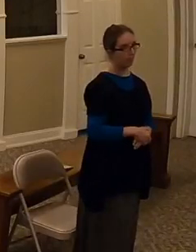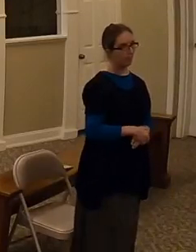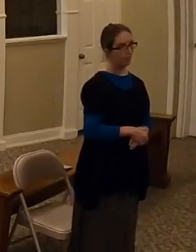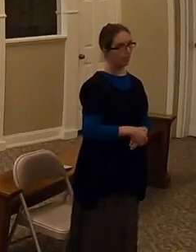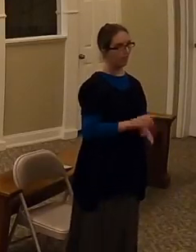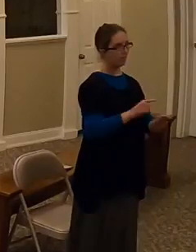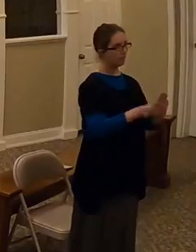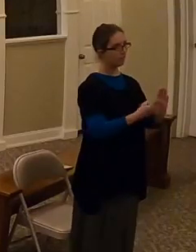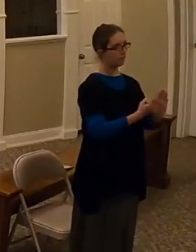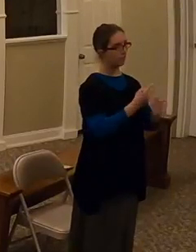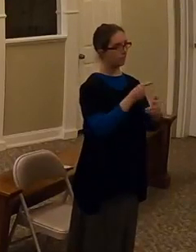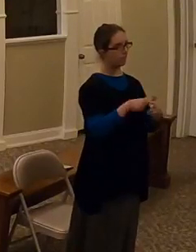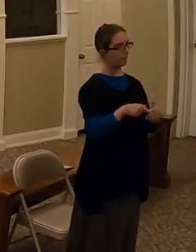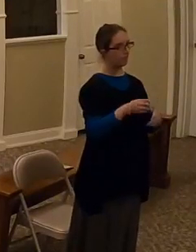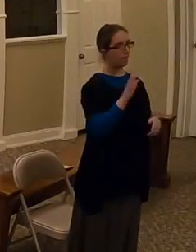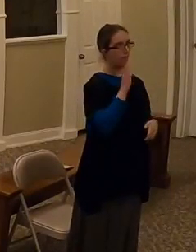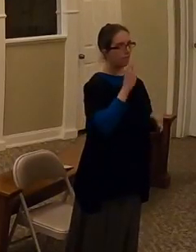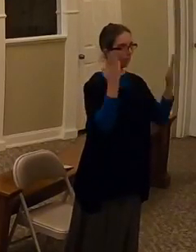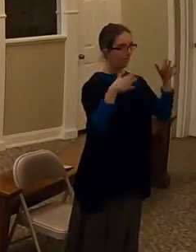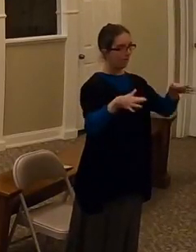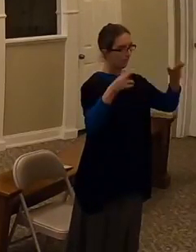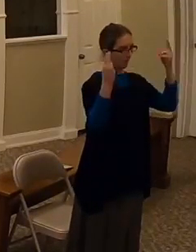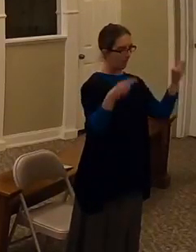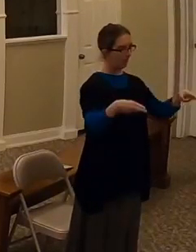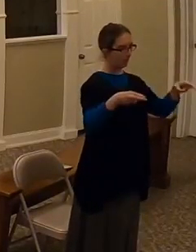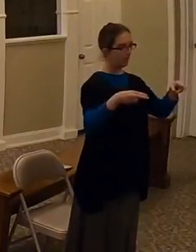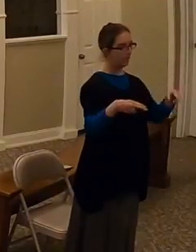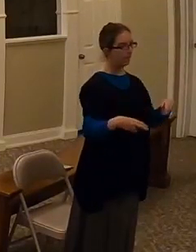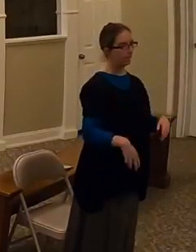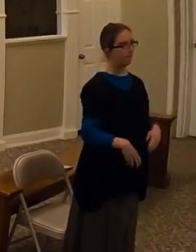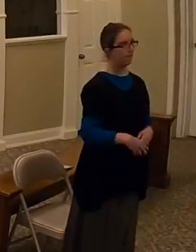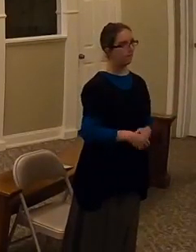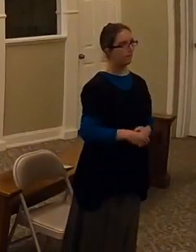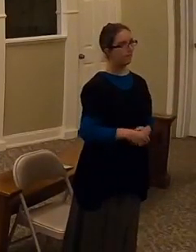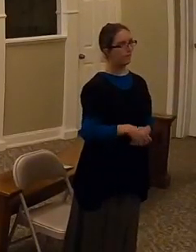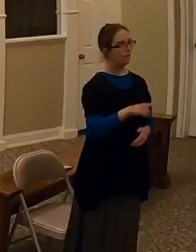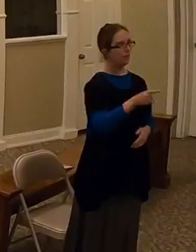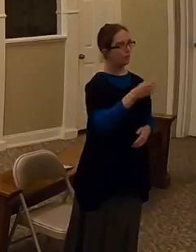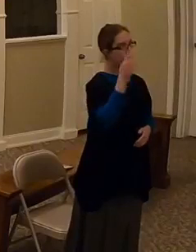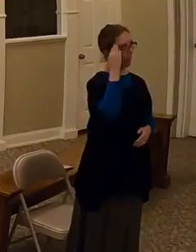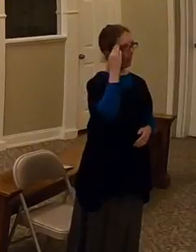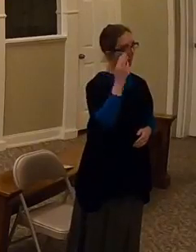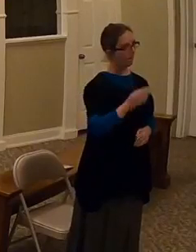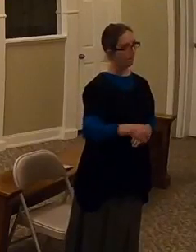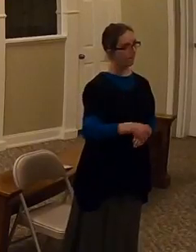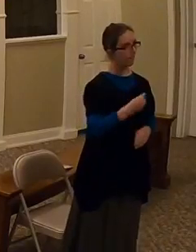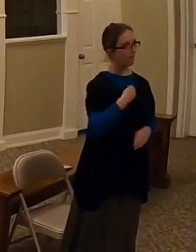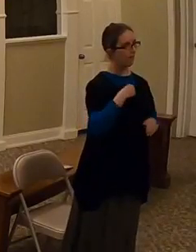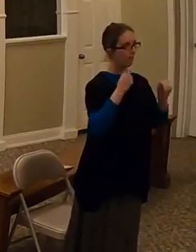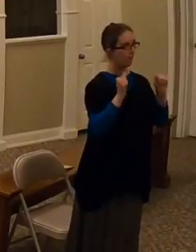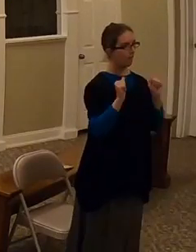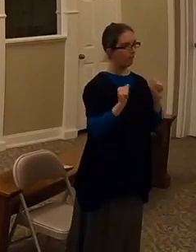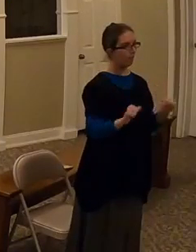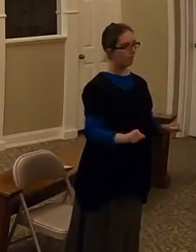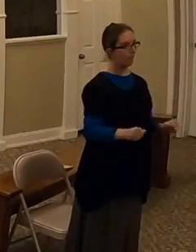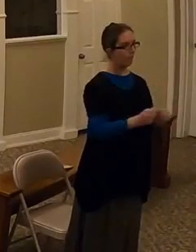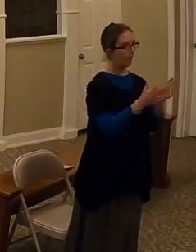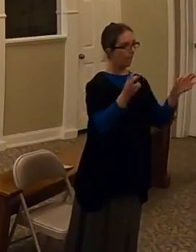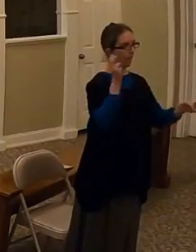And it started then. And it's been going ever since. Amen. But you know what? I could care